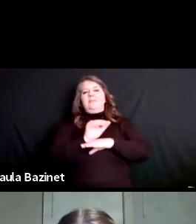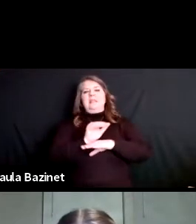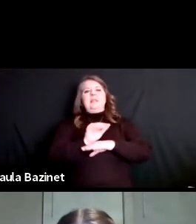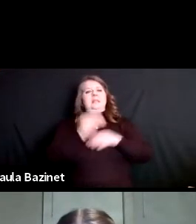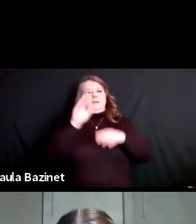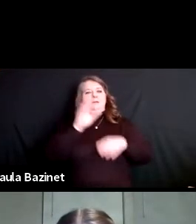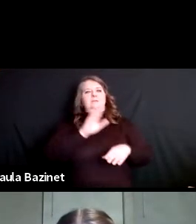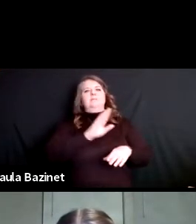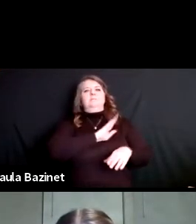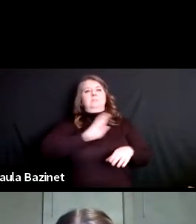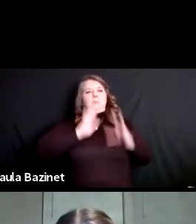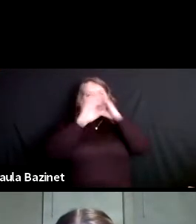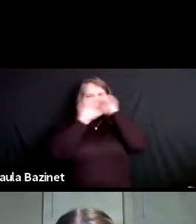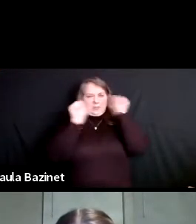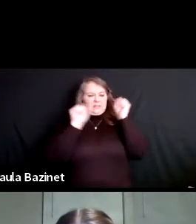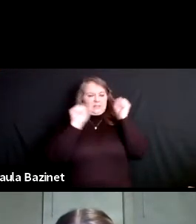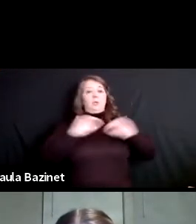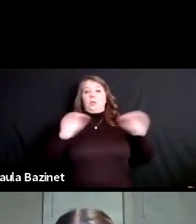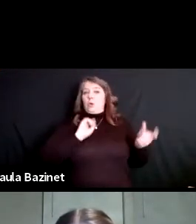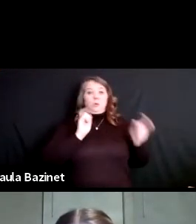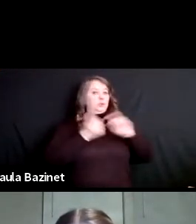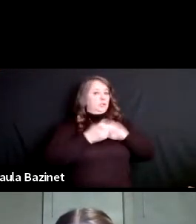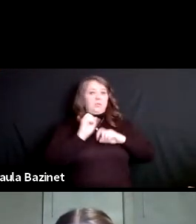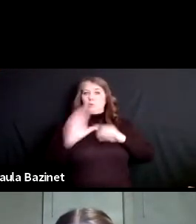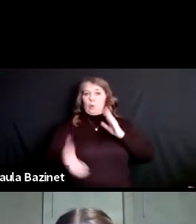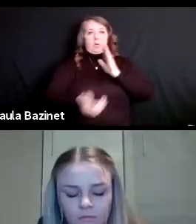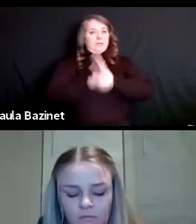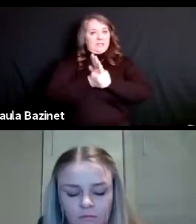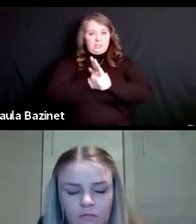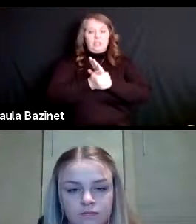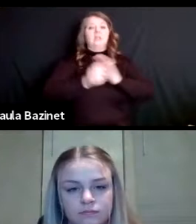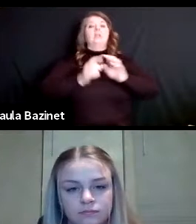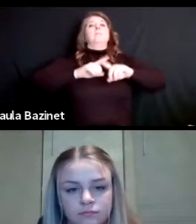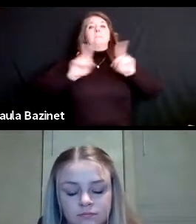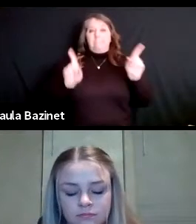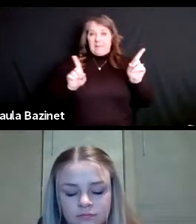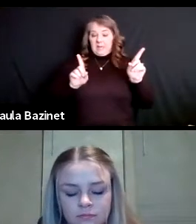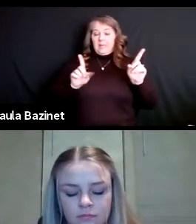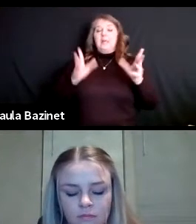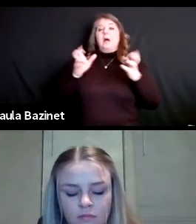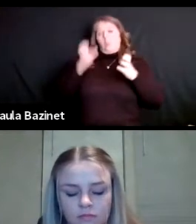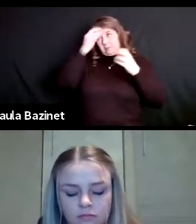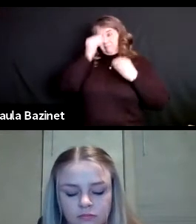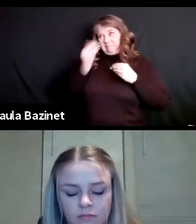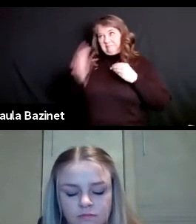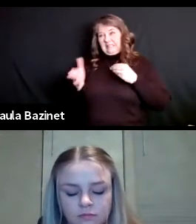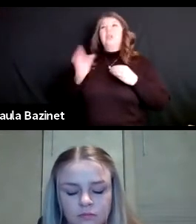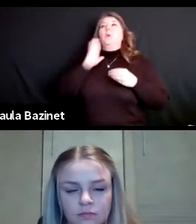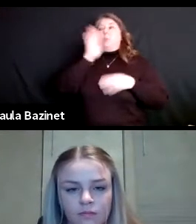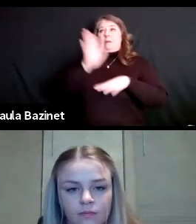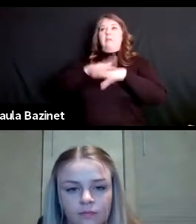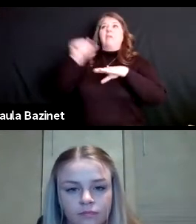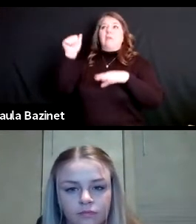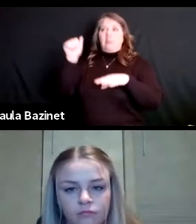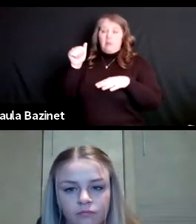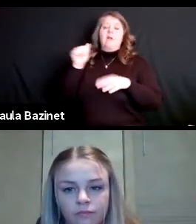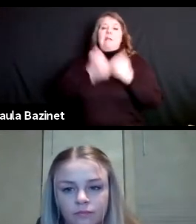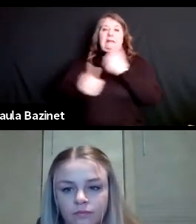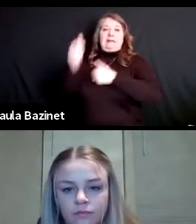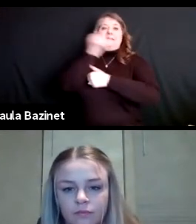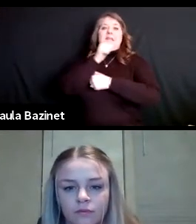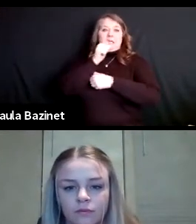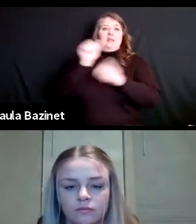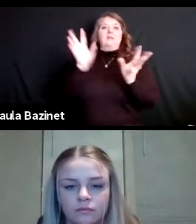or changes to the agenda. However, I would call your attention to the request for an executive session under 4231.10.1G for personnel.